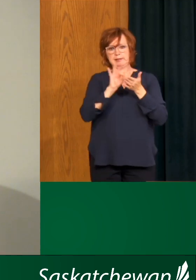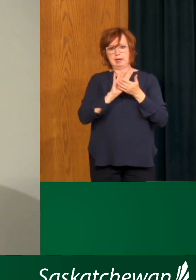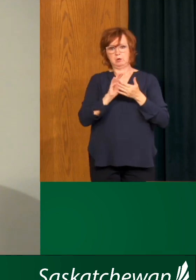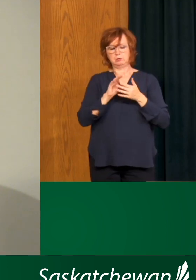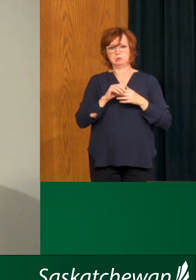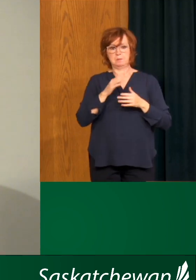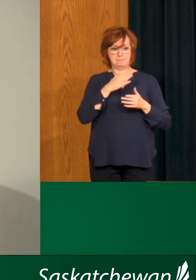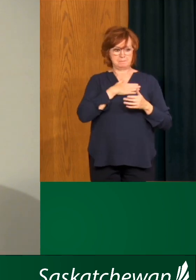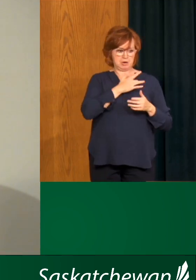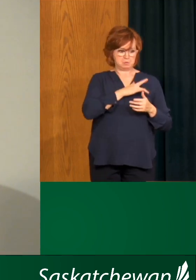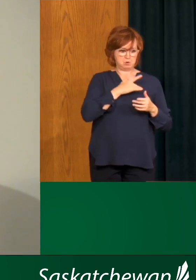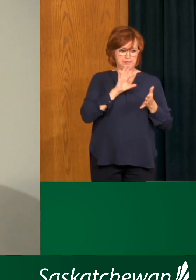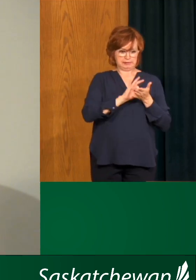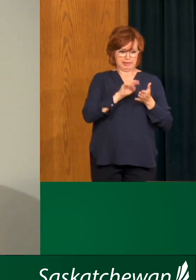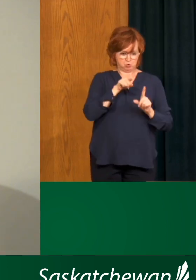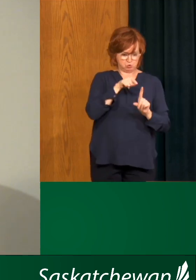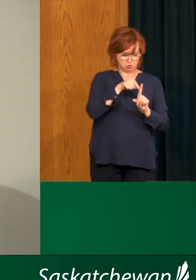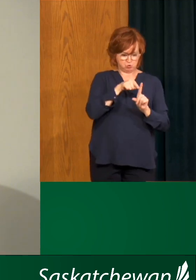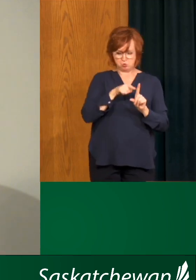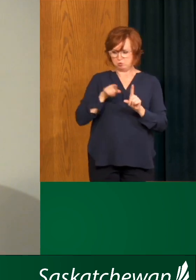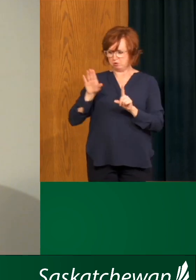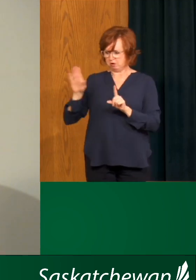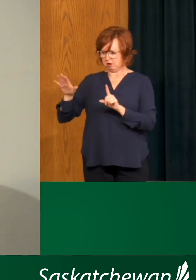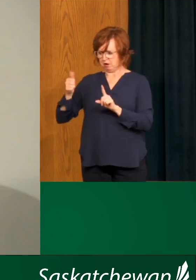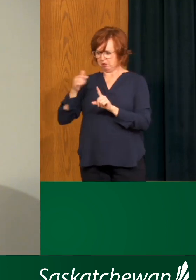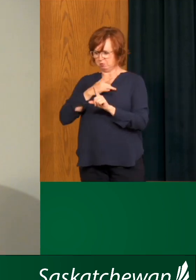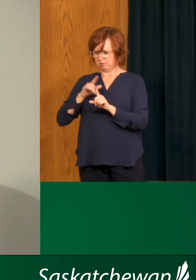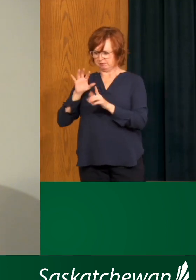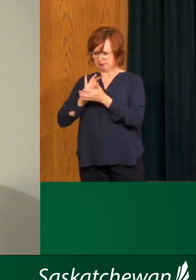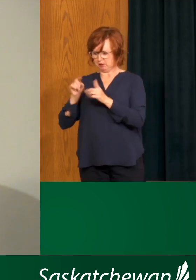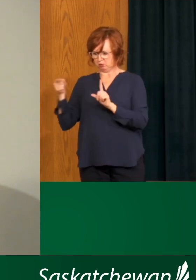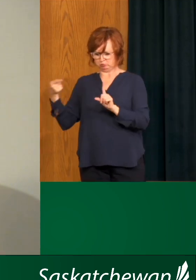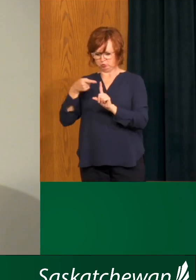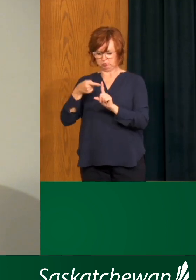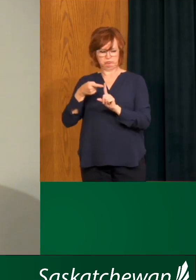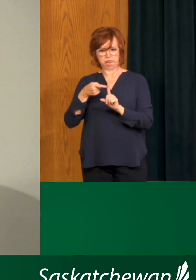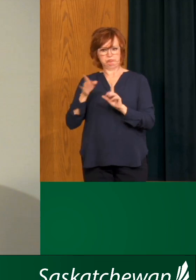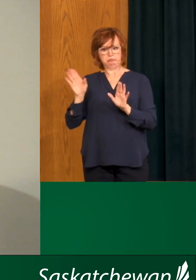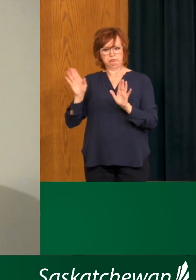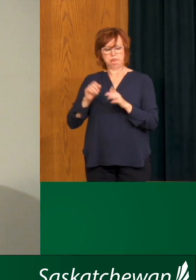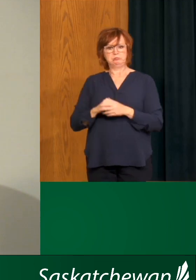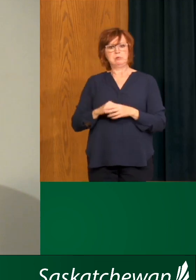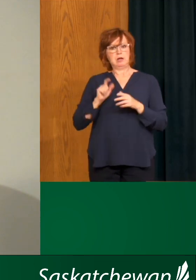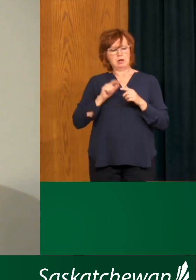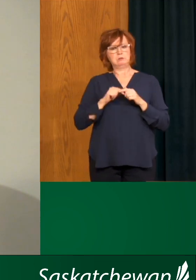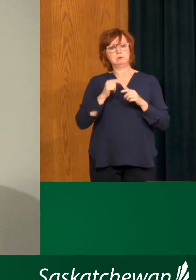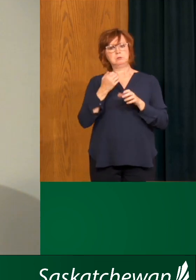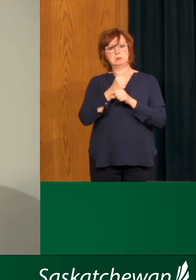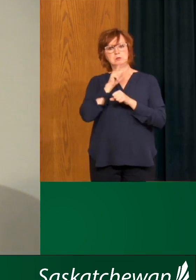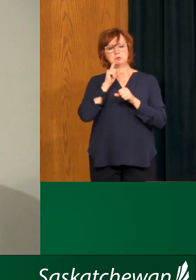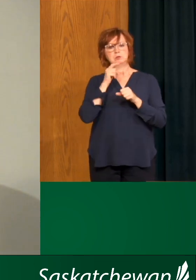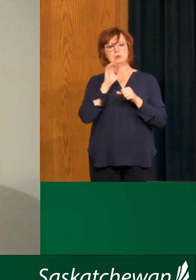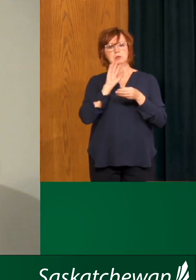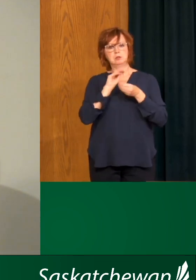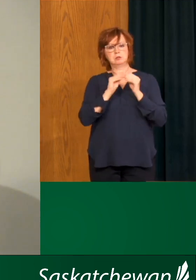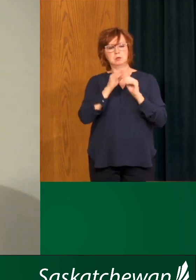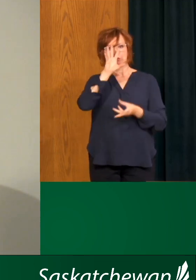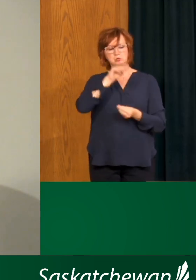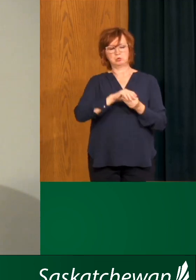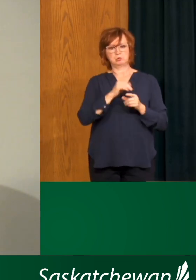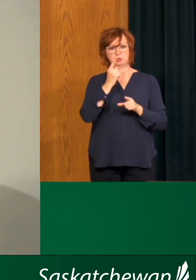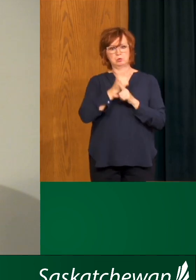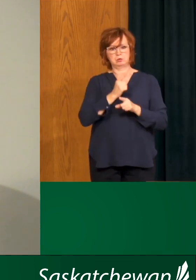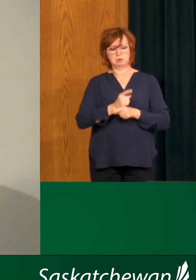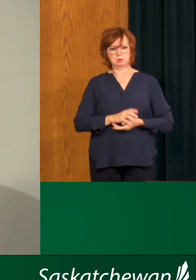remember that the numbers overall, maybe we got 6 cases who were diagnosed outside Saskatchewan. We gave back